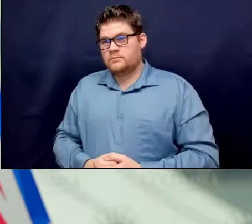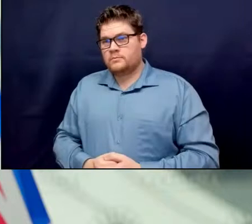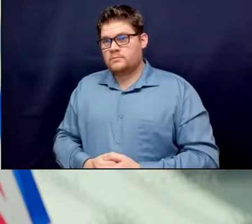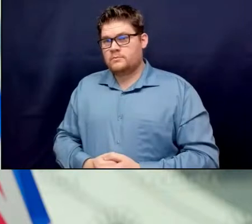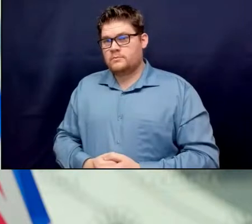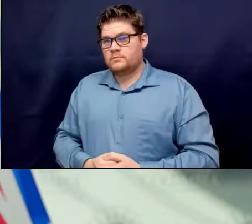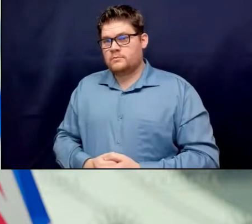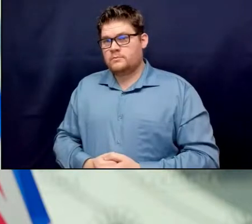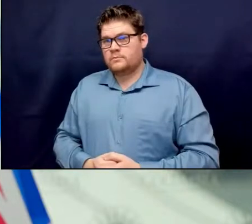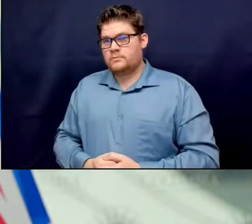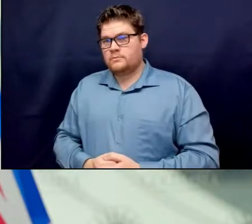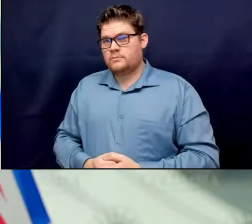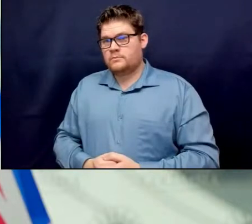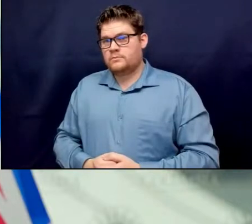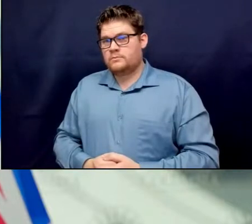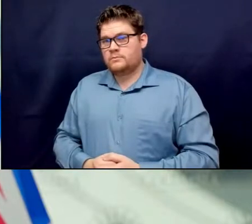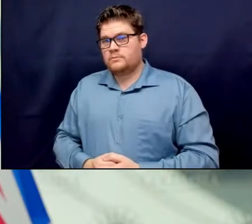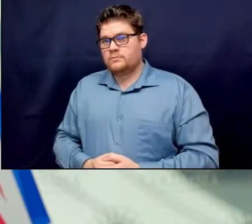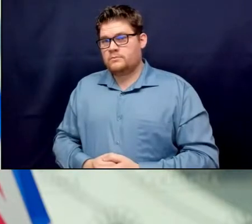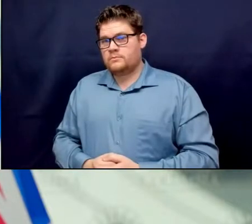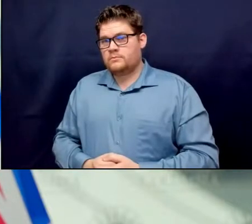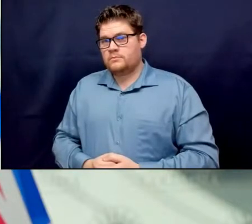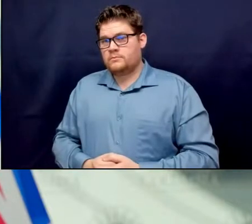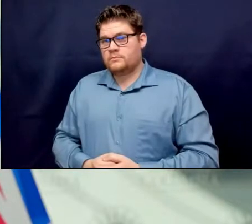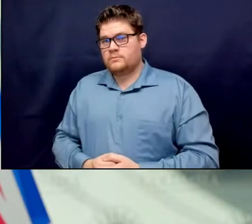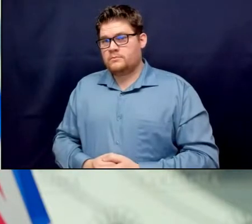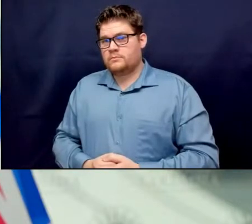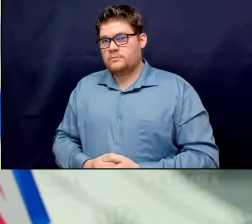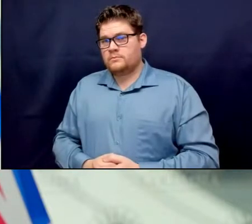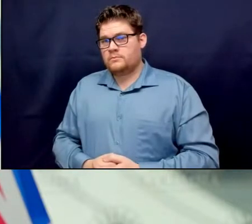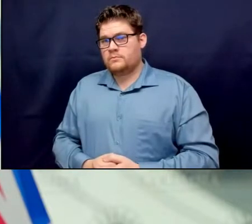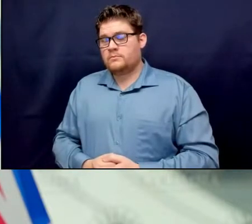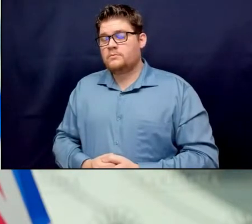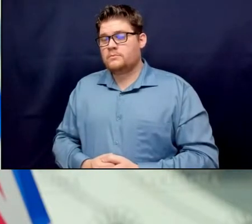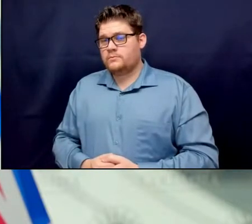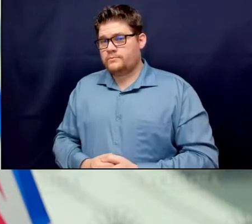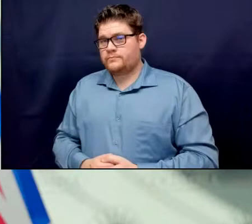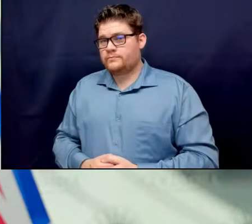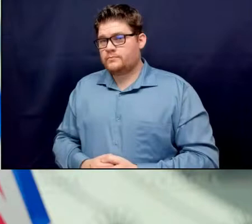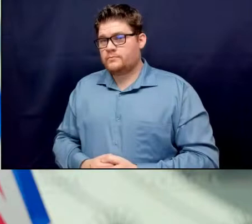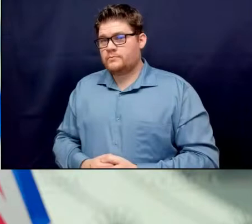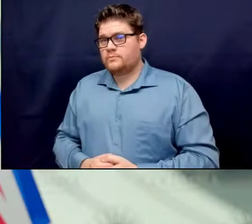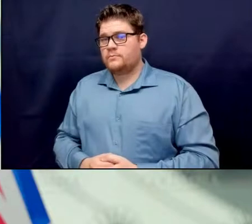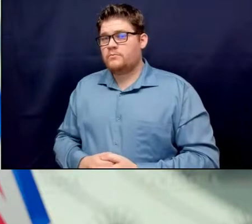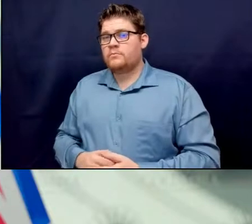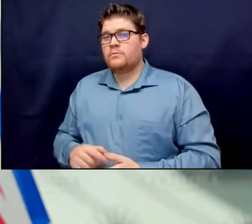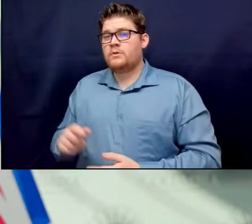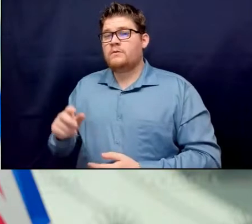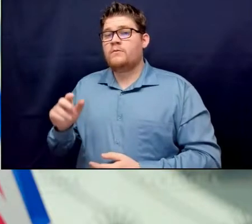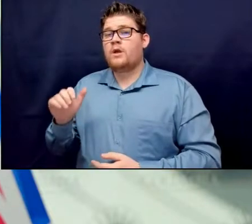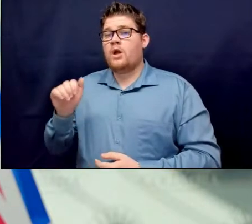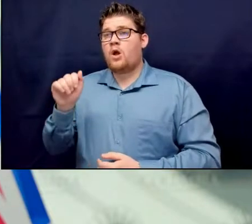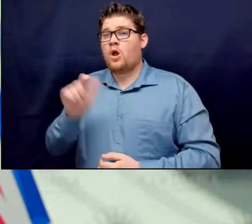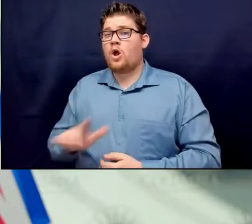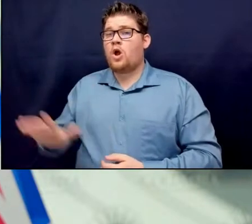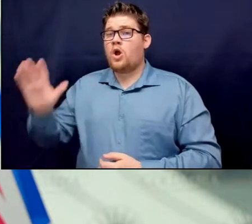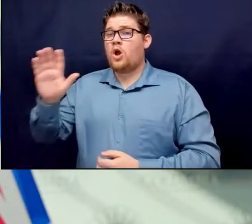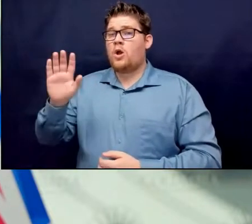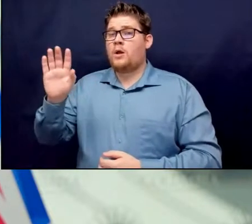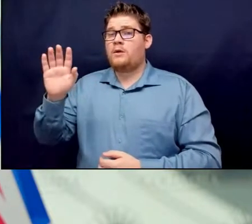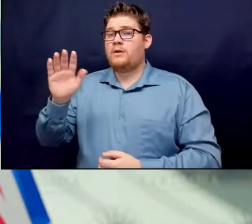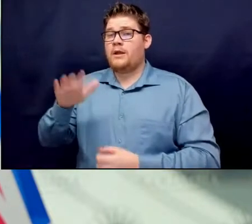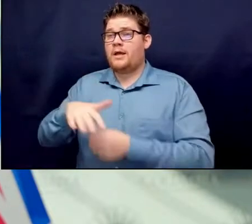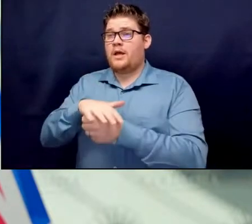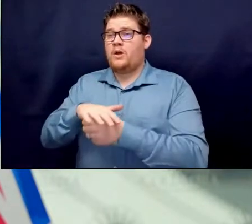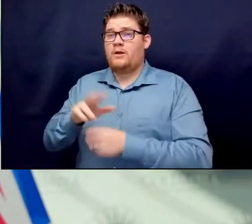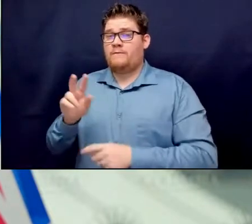of COVID-19 coming to British Columbia, here's what we have for all health authorities except Vancouver Island and Interior Health. So we wanted